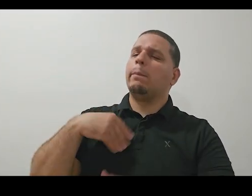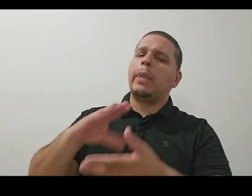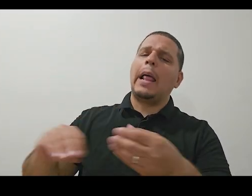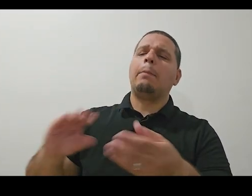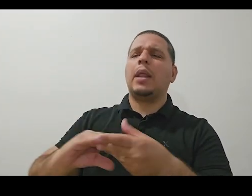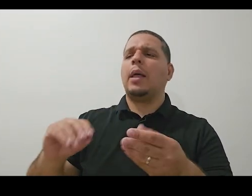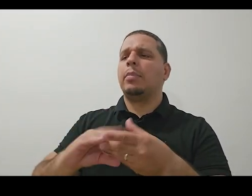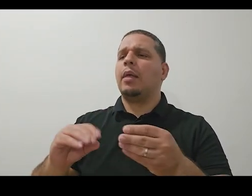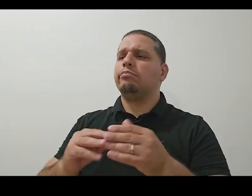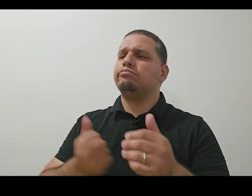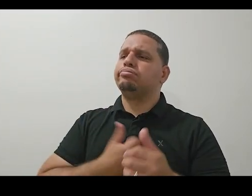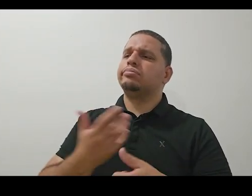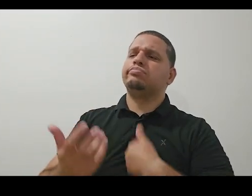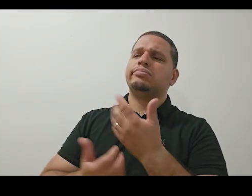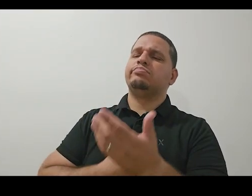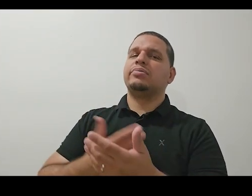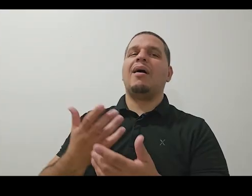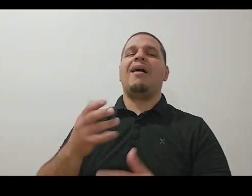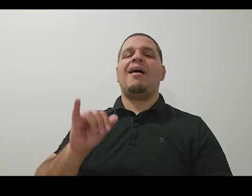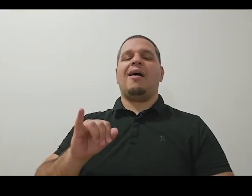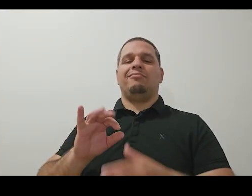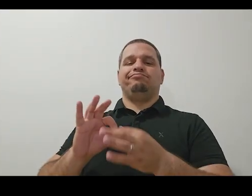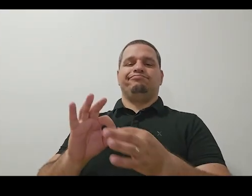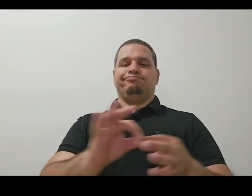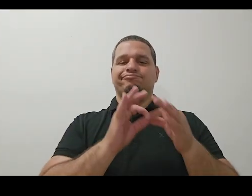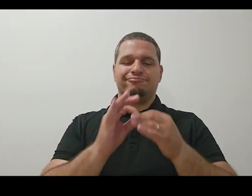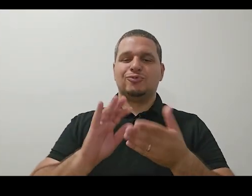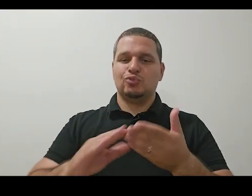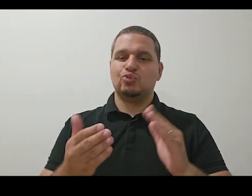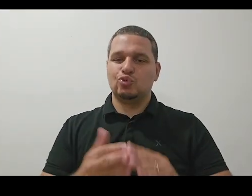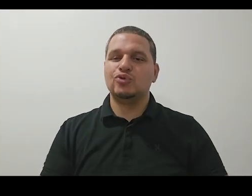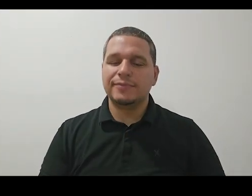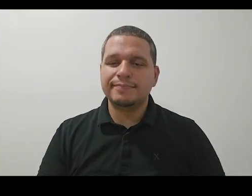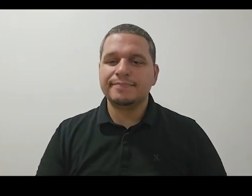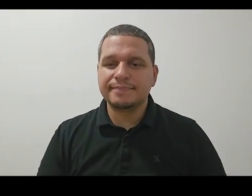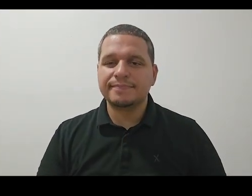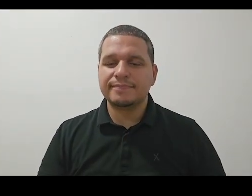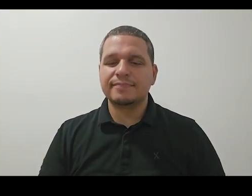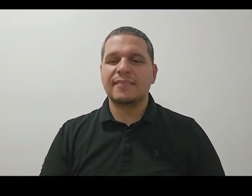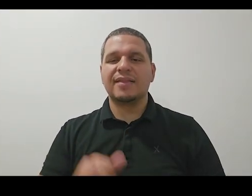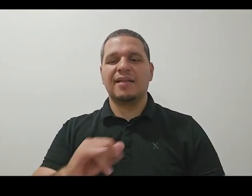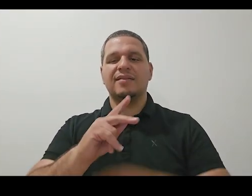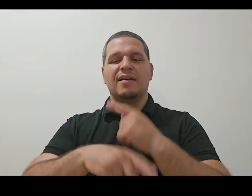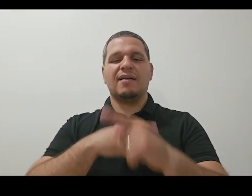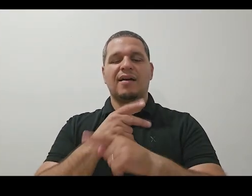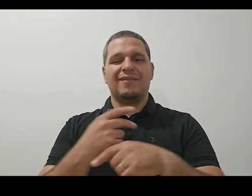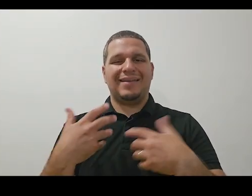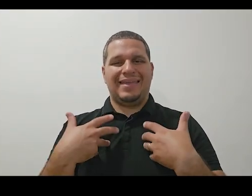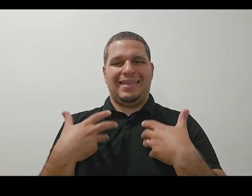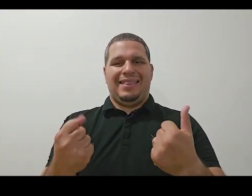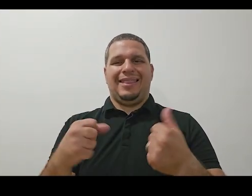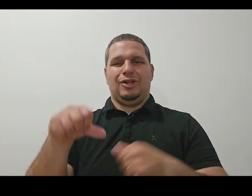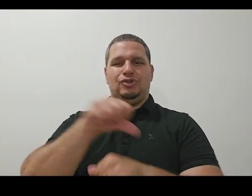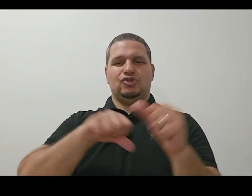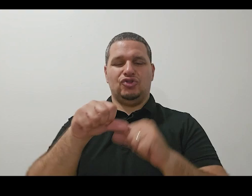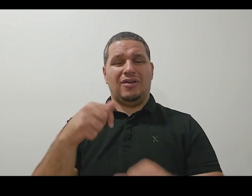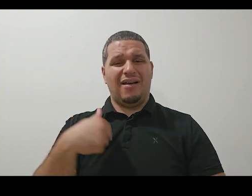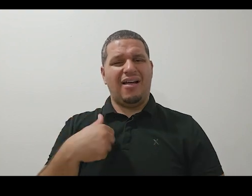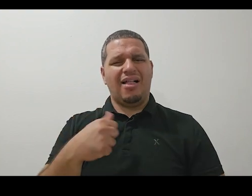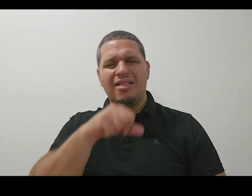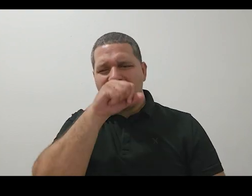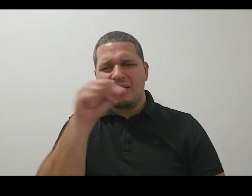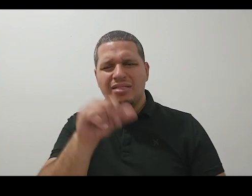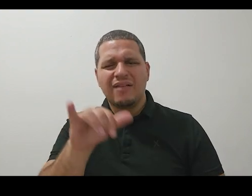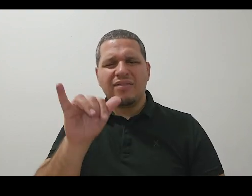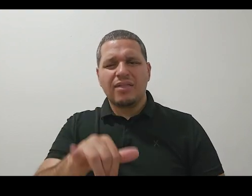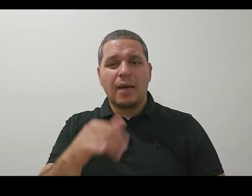daughter, and it's about a community healing and the community kind of healing each other.